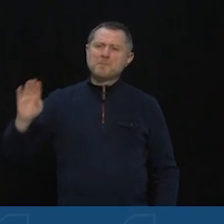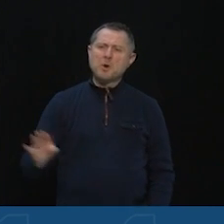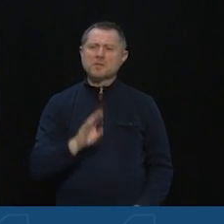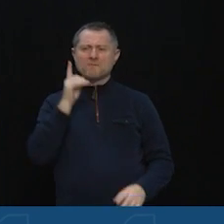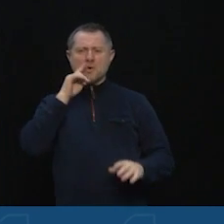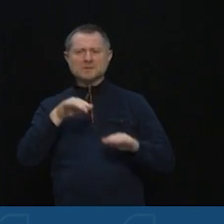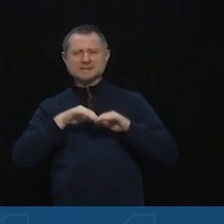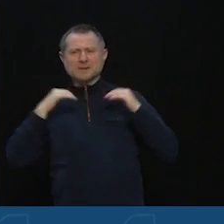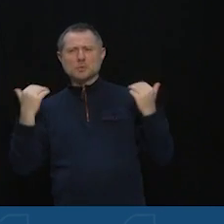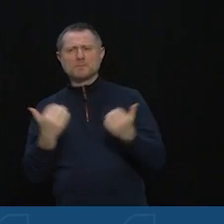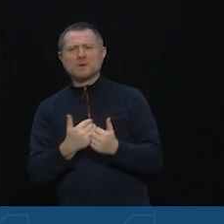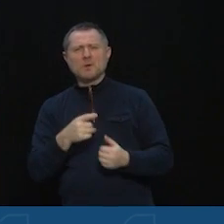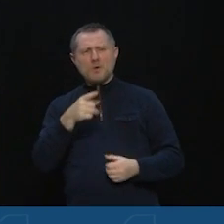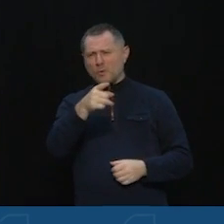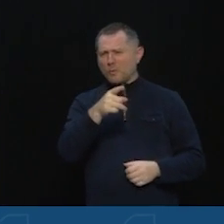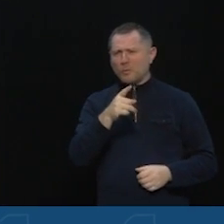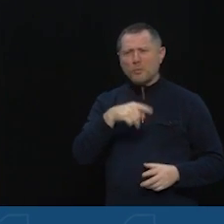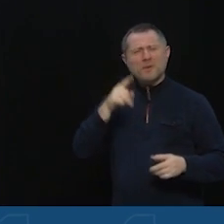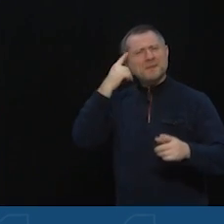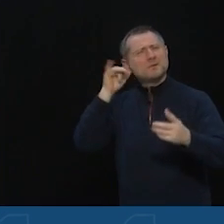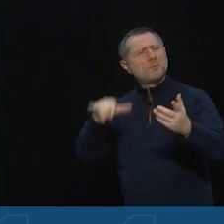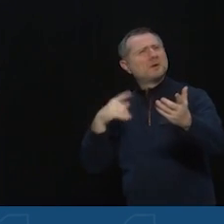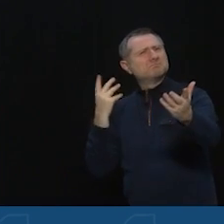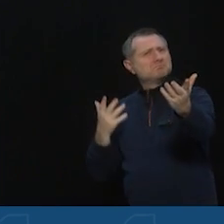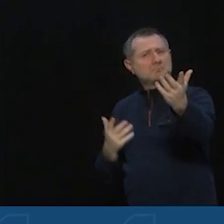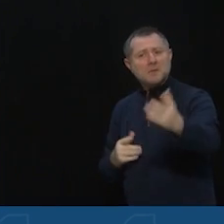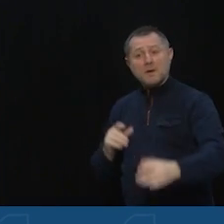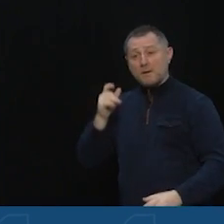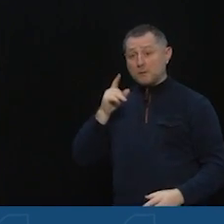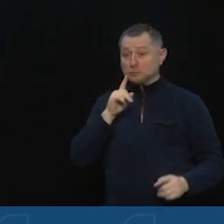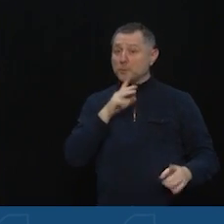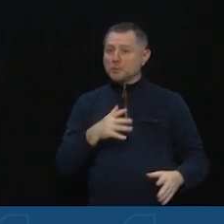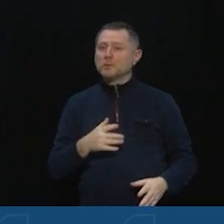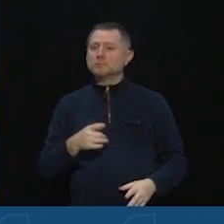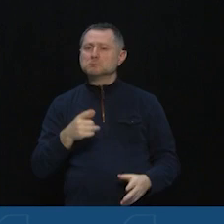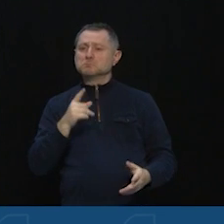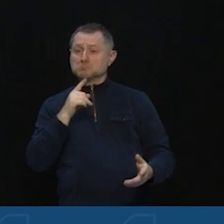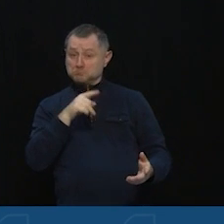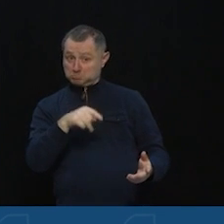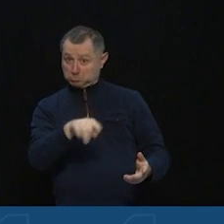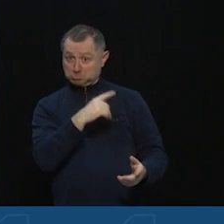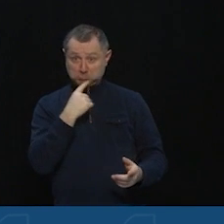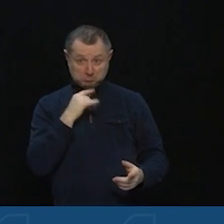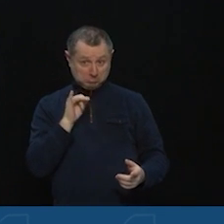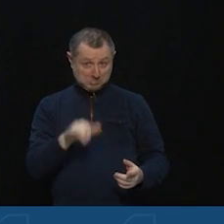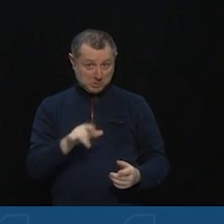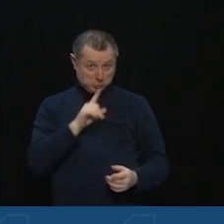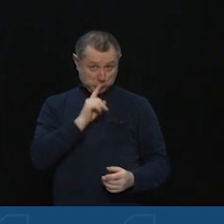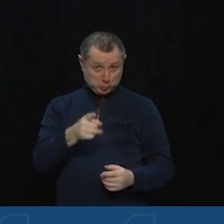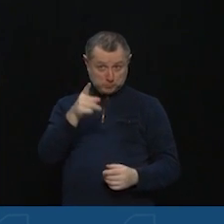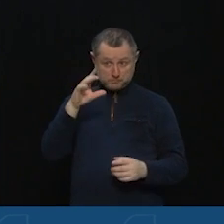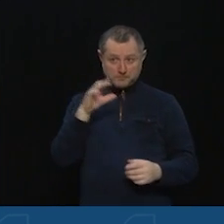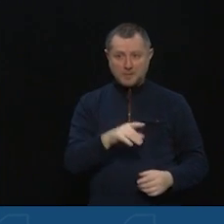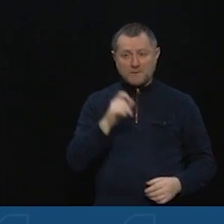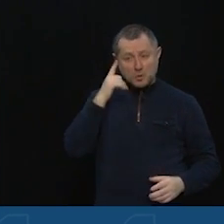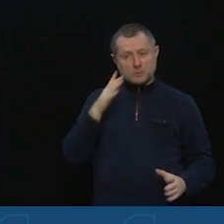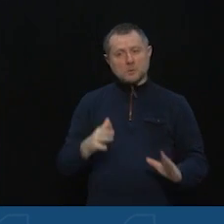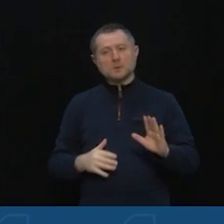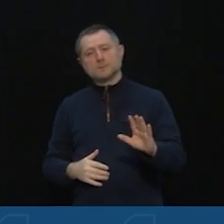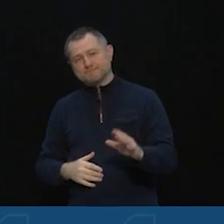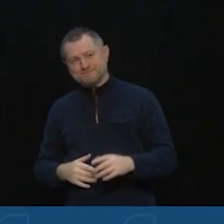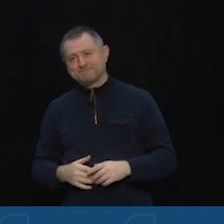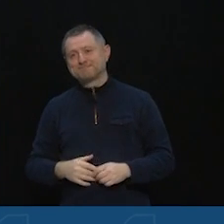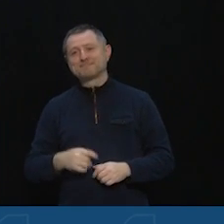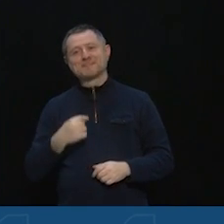hear there's $1 billion for the Buffalo Bills? That's what's been Okay. reported, but Okay. is that I would say, not negotiating in